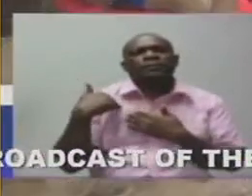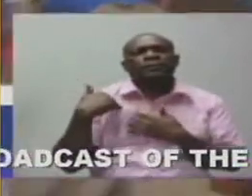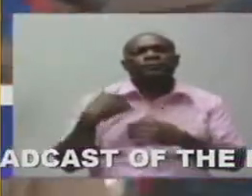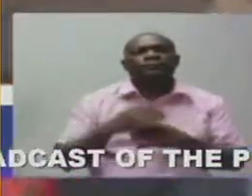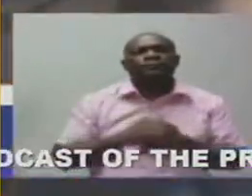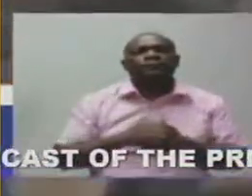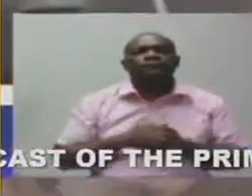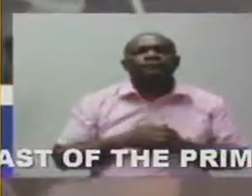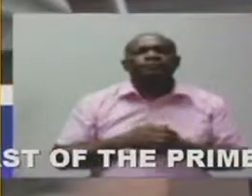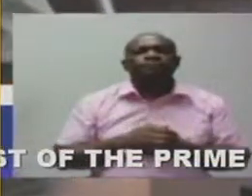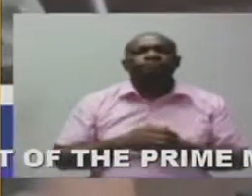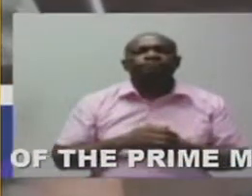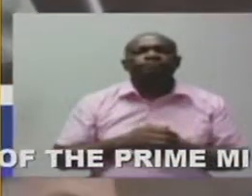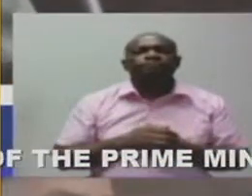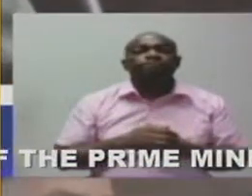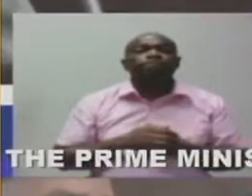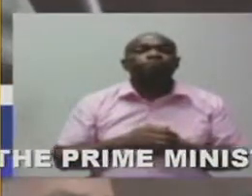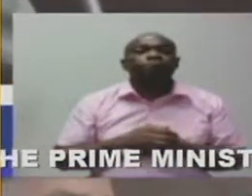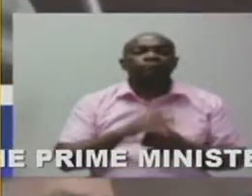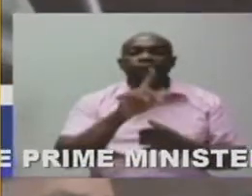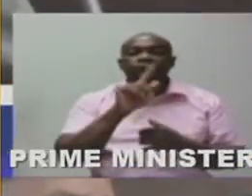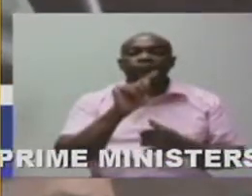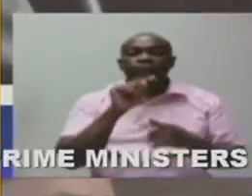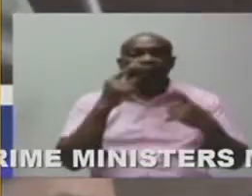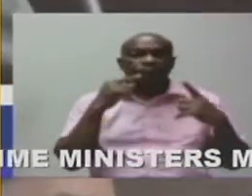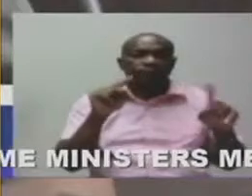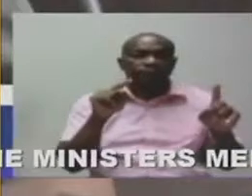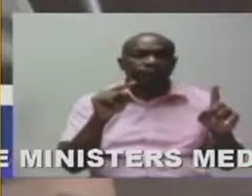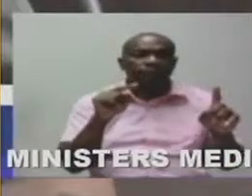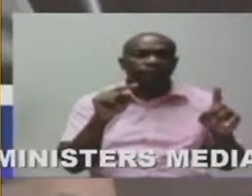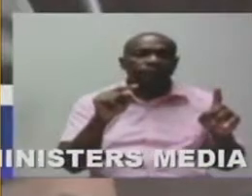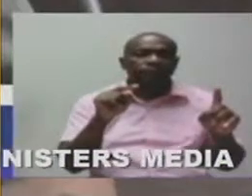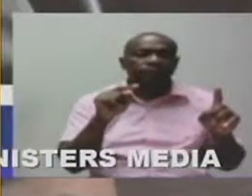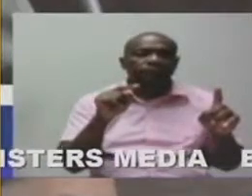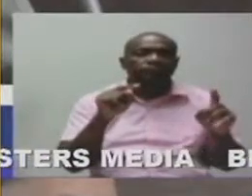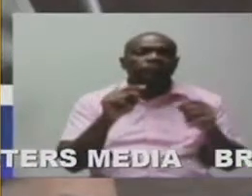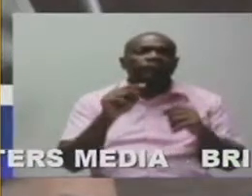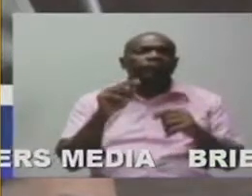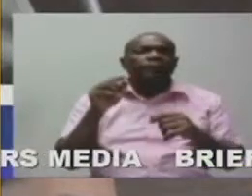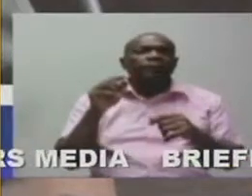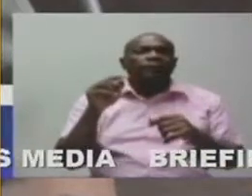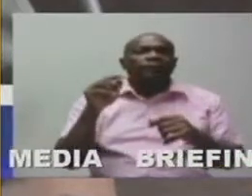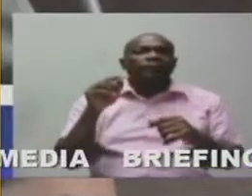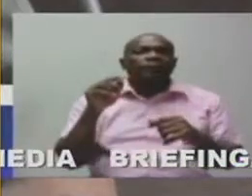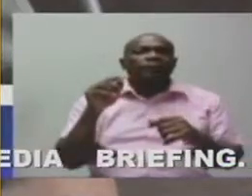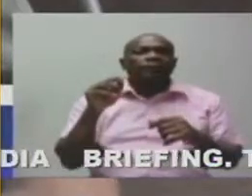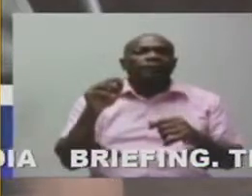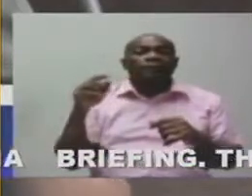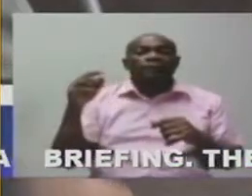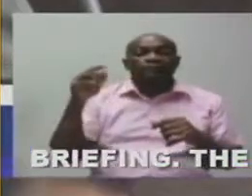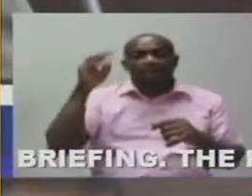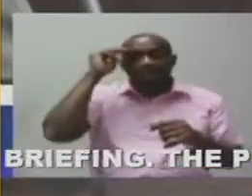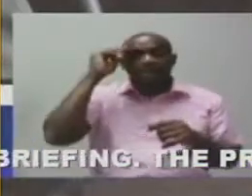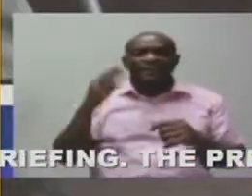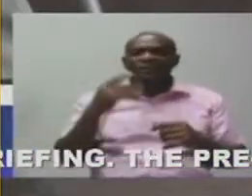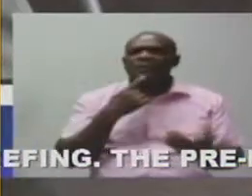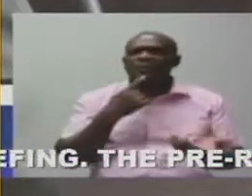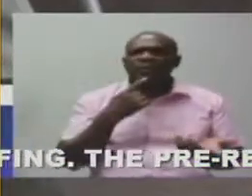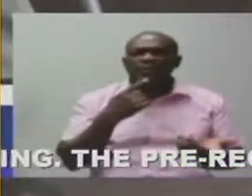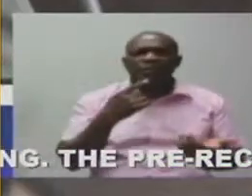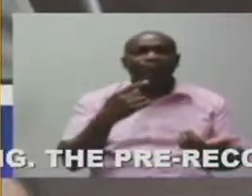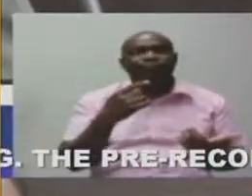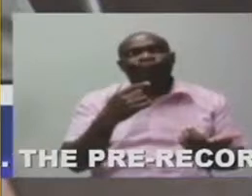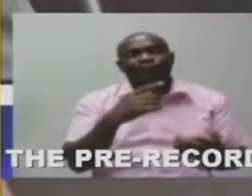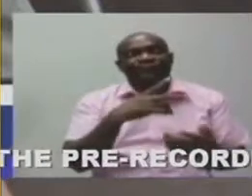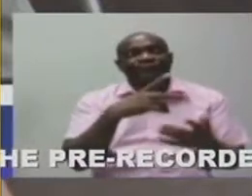Prime Minister, the Minister just said that the vaccination program is looking a bit dim, but no Prime Minister for you. But I know that you said that we are soldiering on